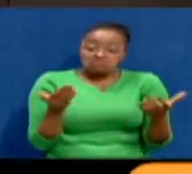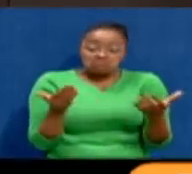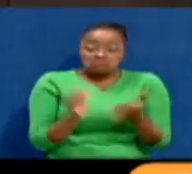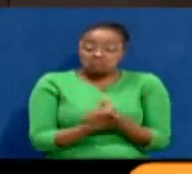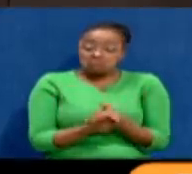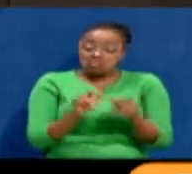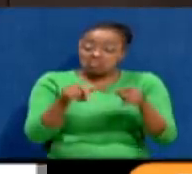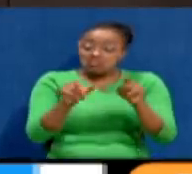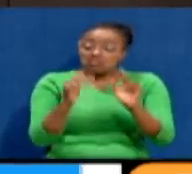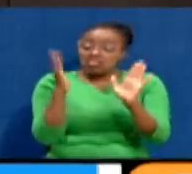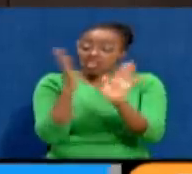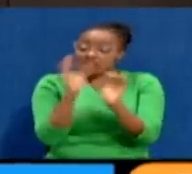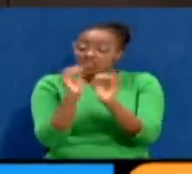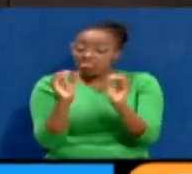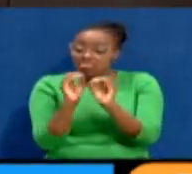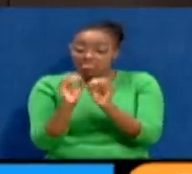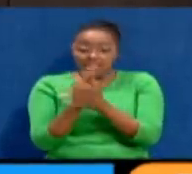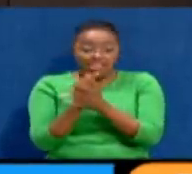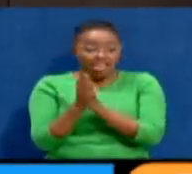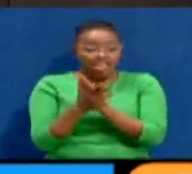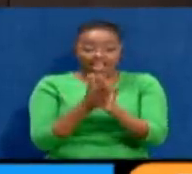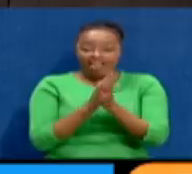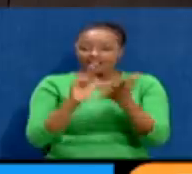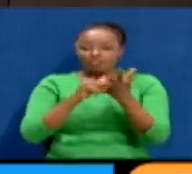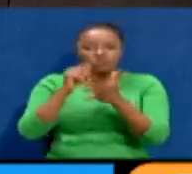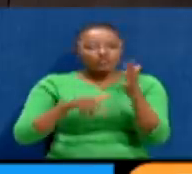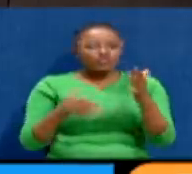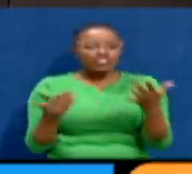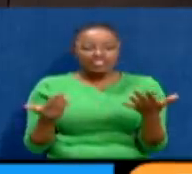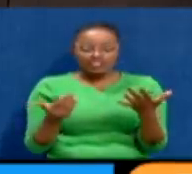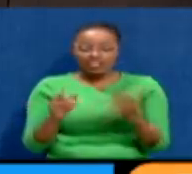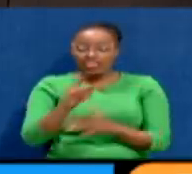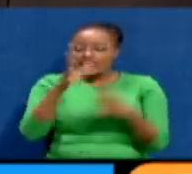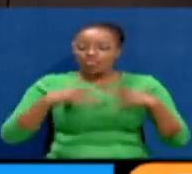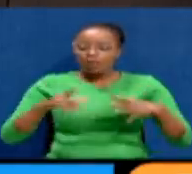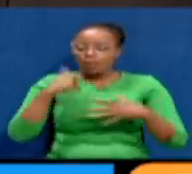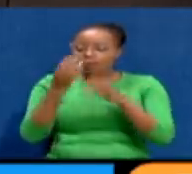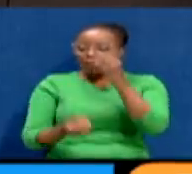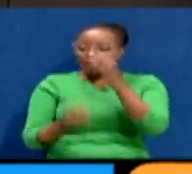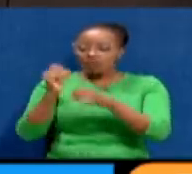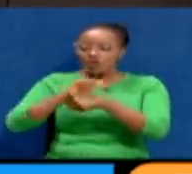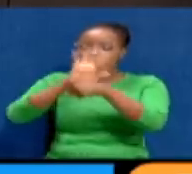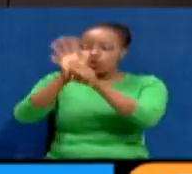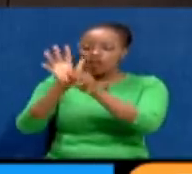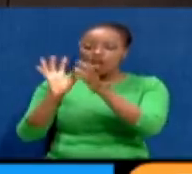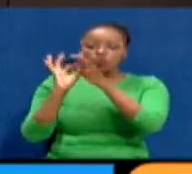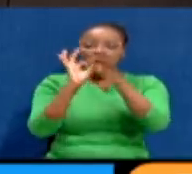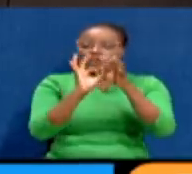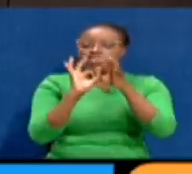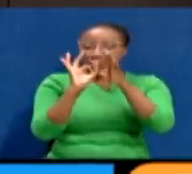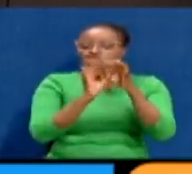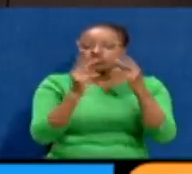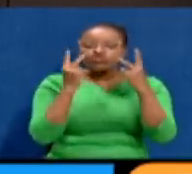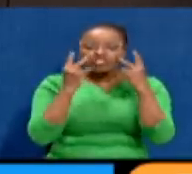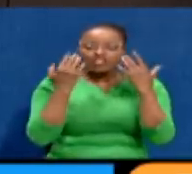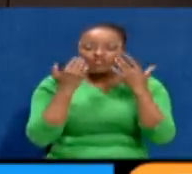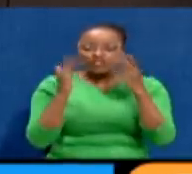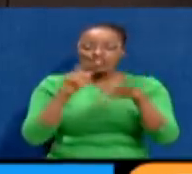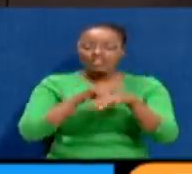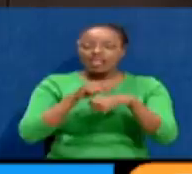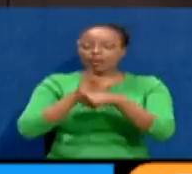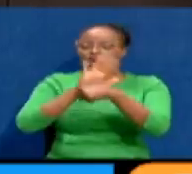they have not hidden anything from it. And therefore, those who have formed the Corona Coalition, you have seen it